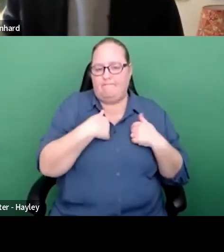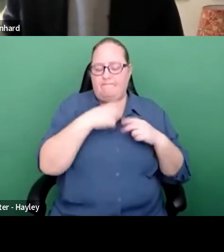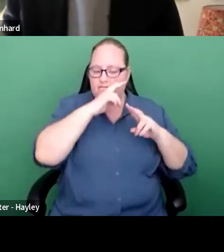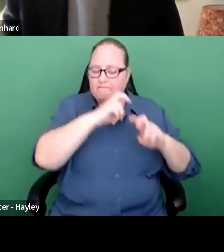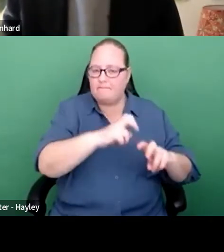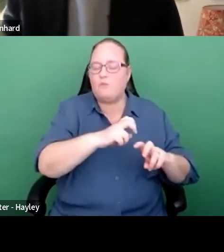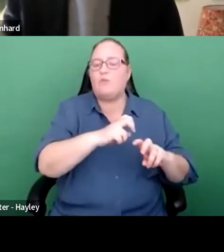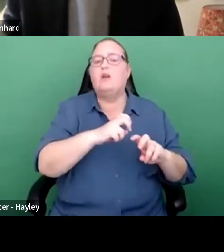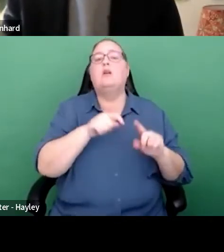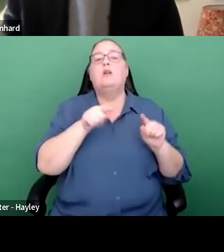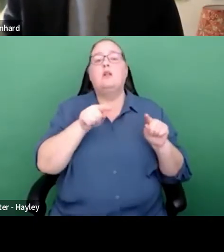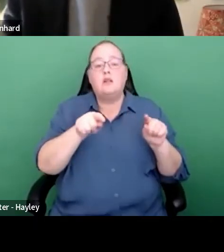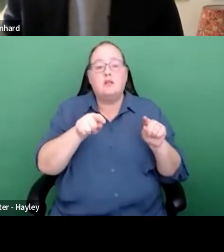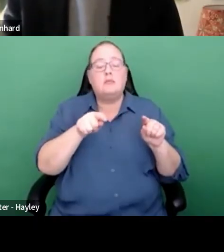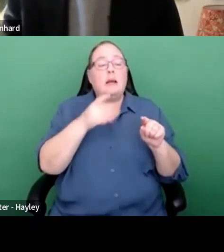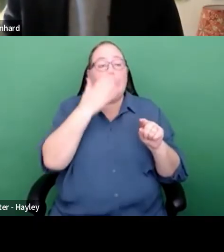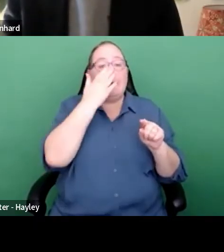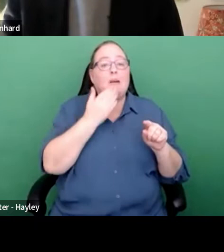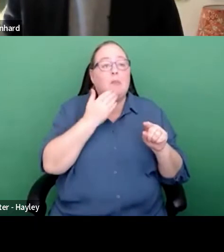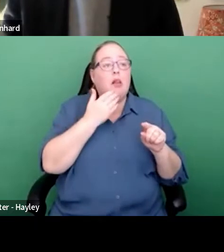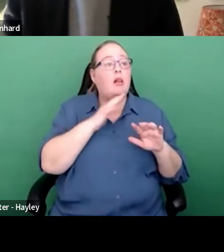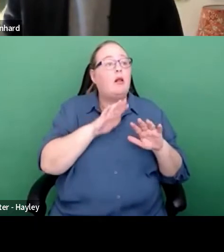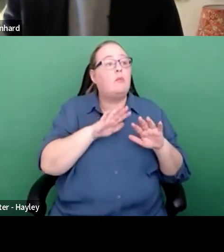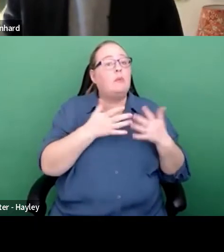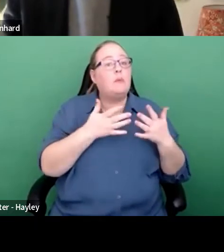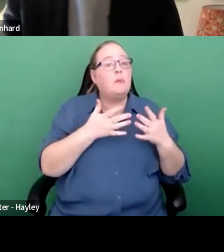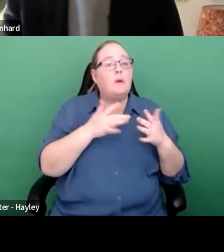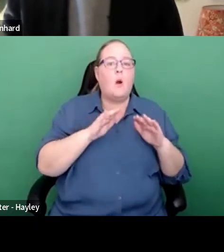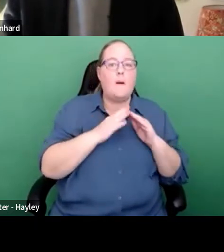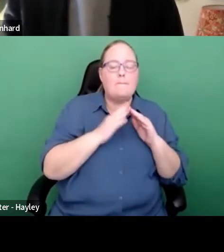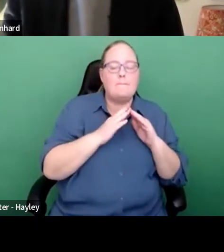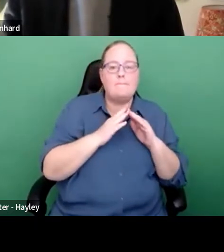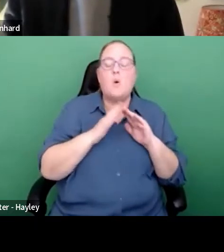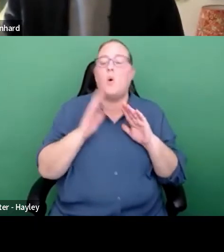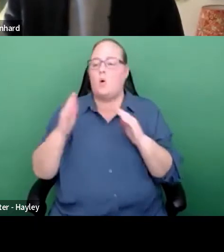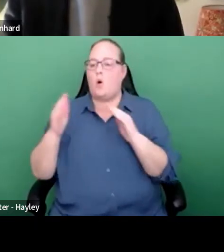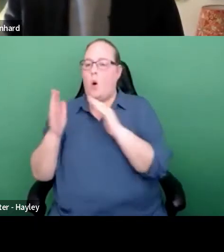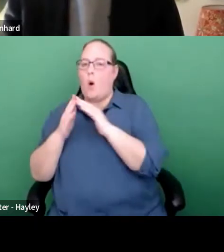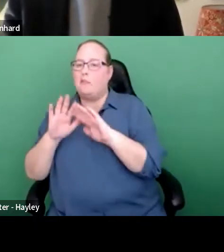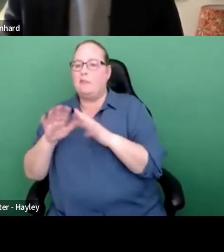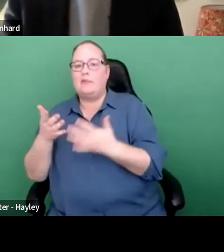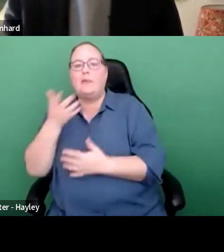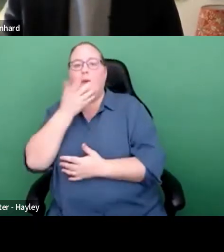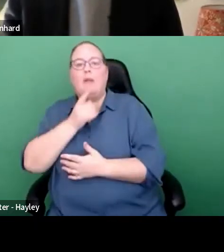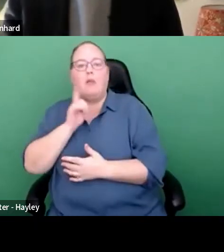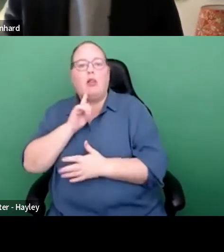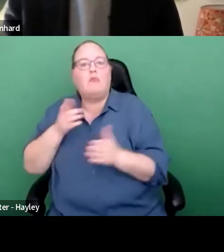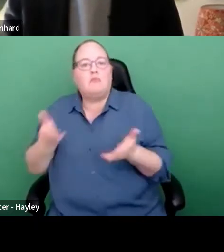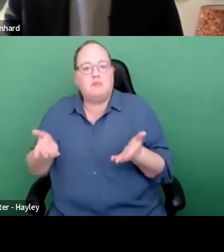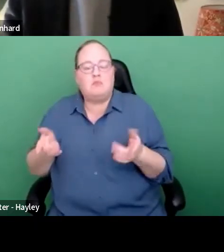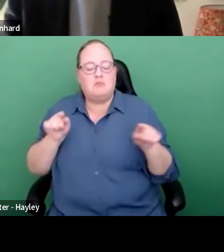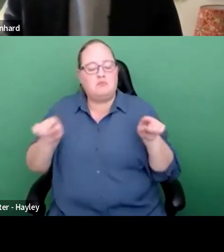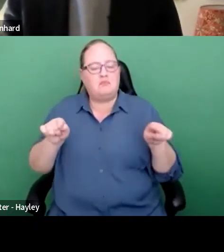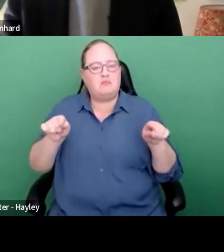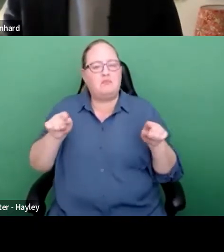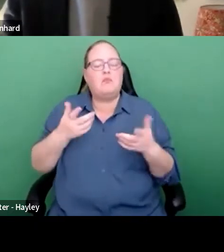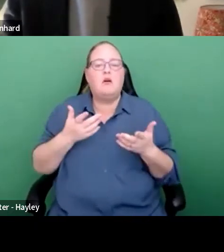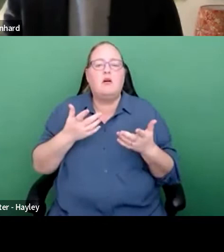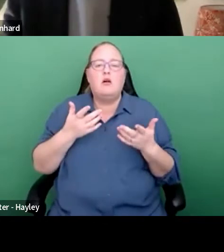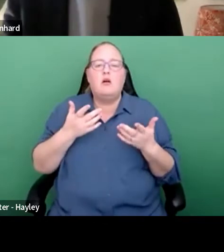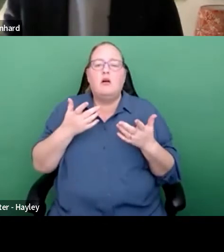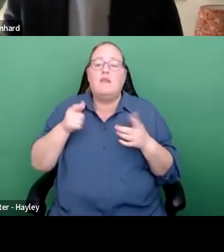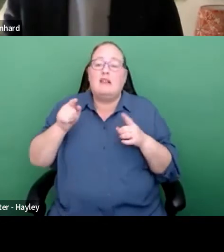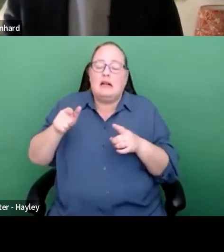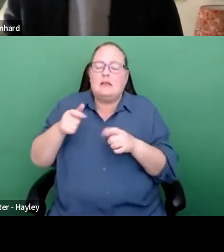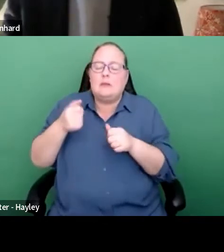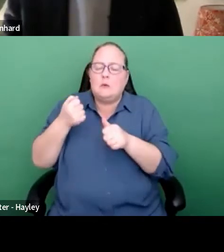drawn between people without homes and homes without people, as a means of making a case for the empty homes in the borough to be used